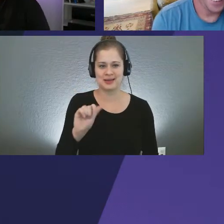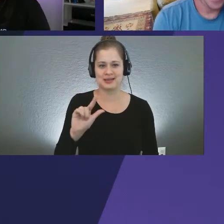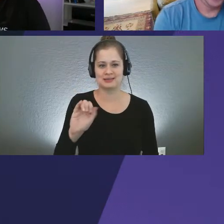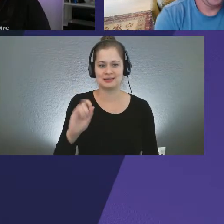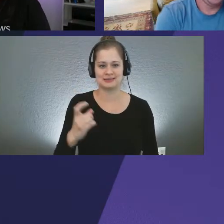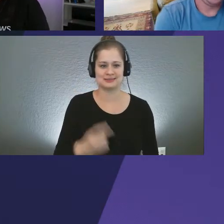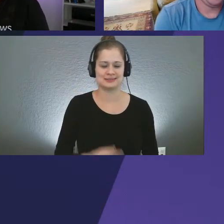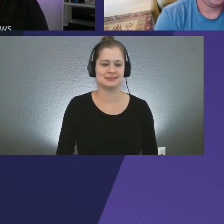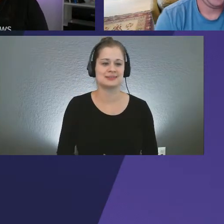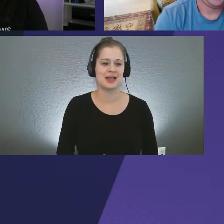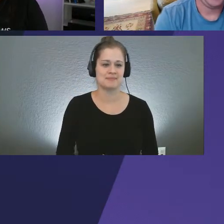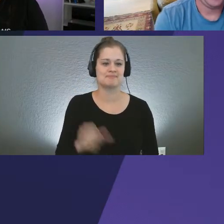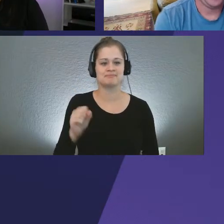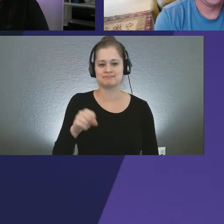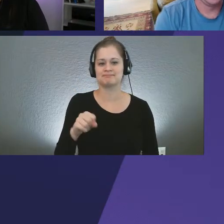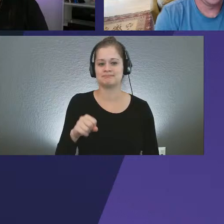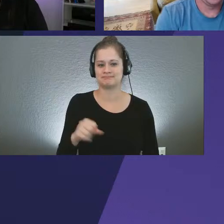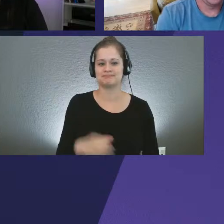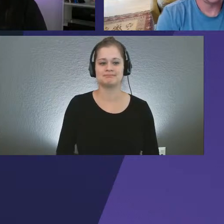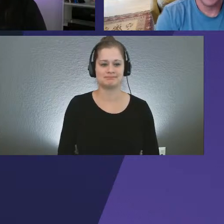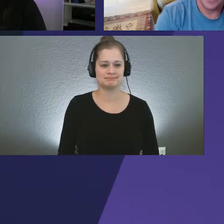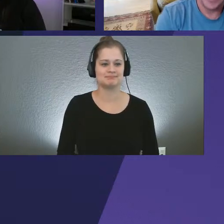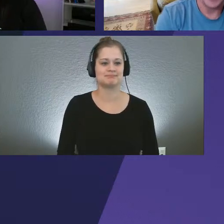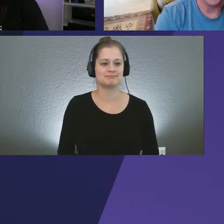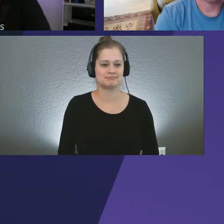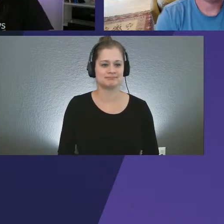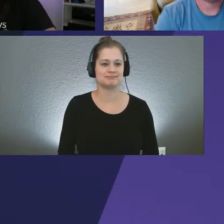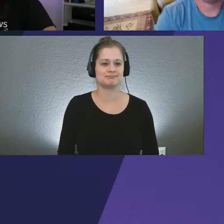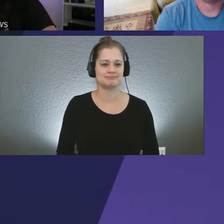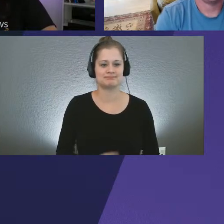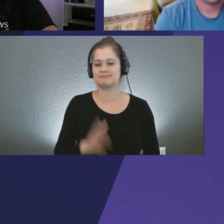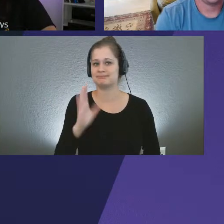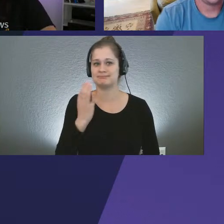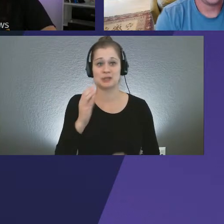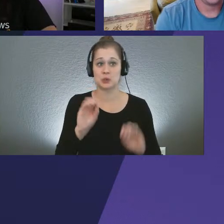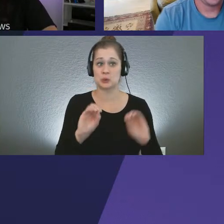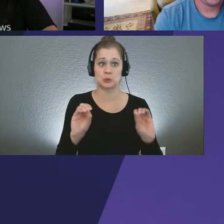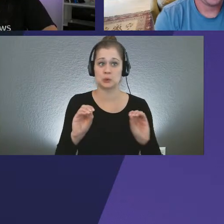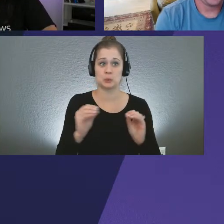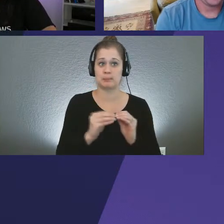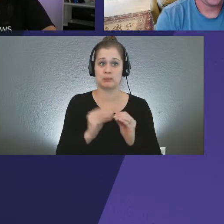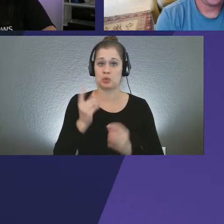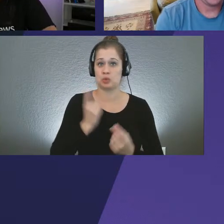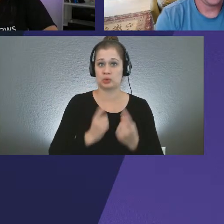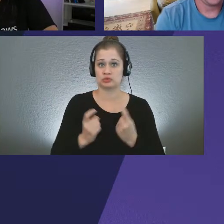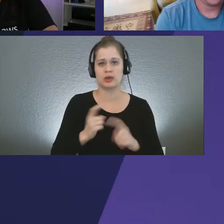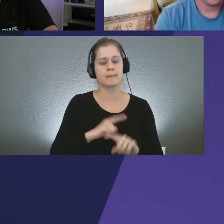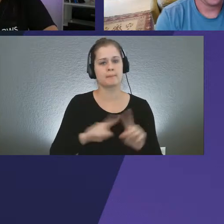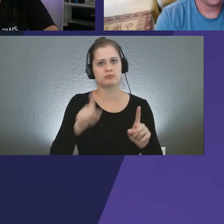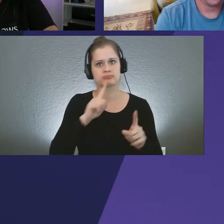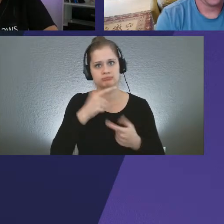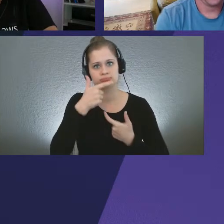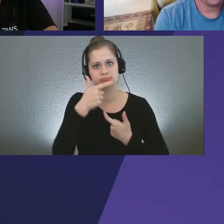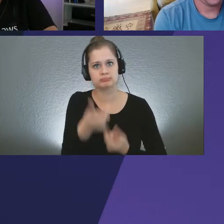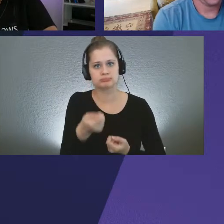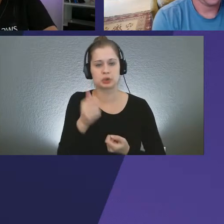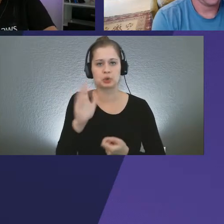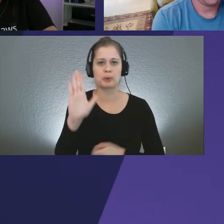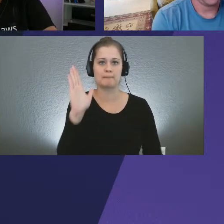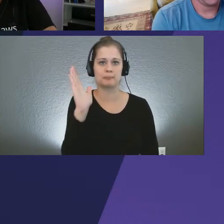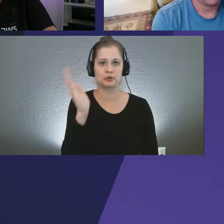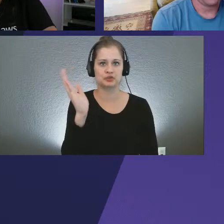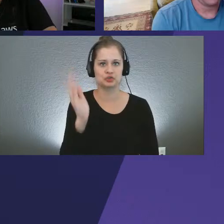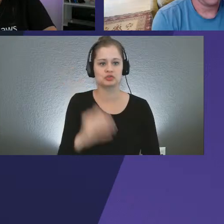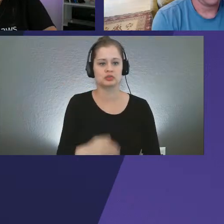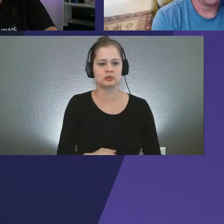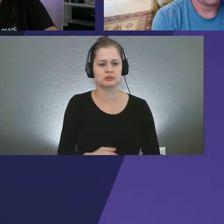saying thanks, Alex. So it seems that there is no more questions, but very interesting, your presentation. And I think